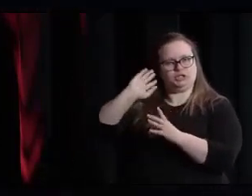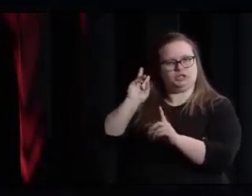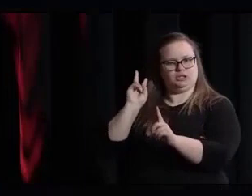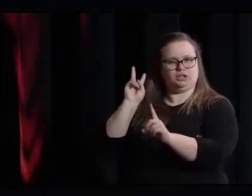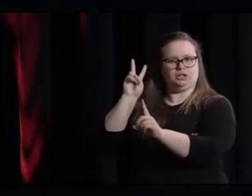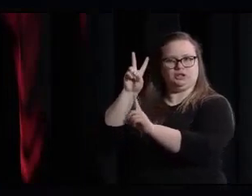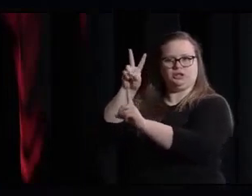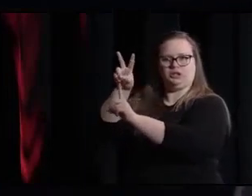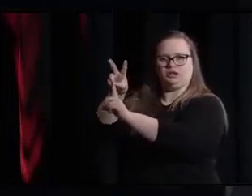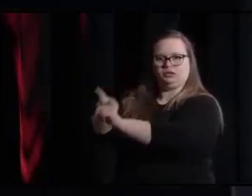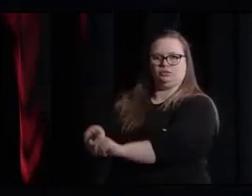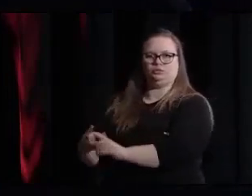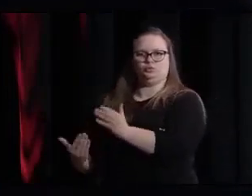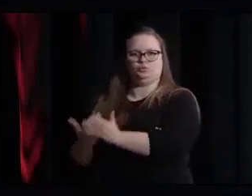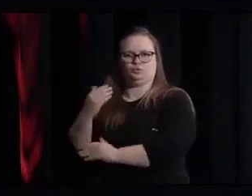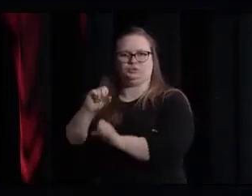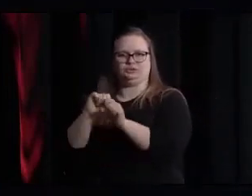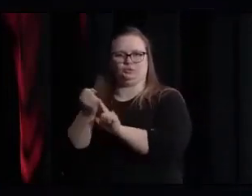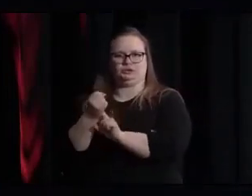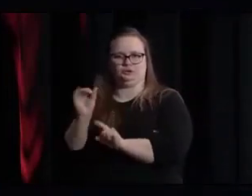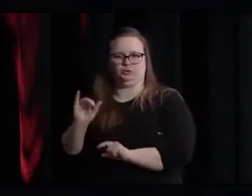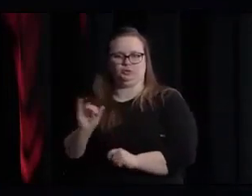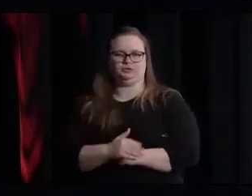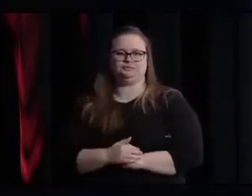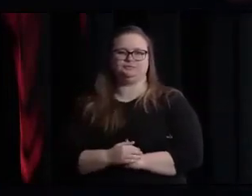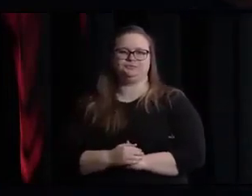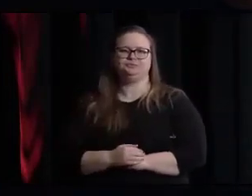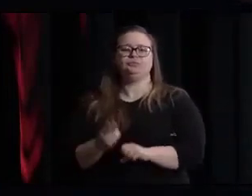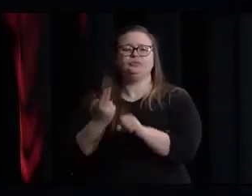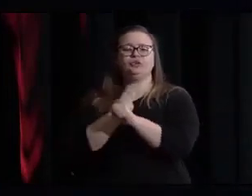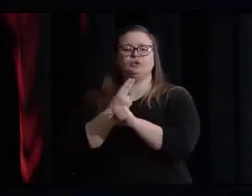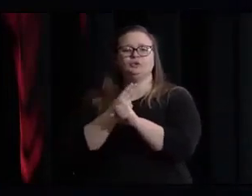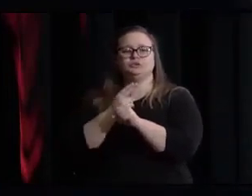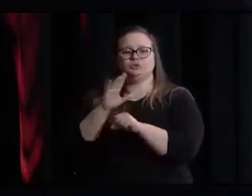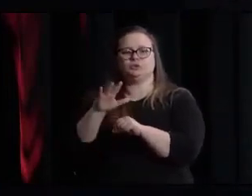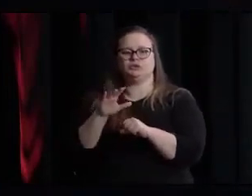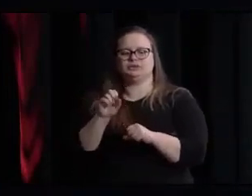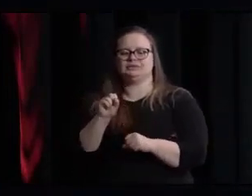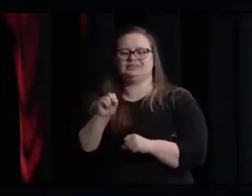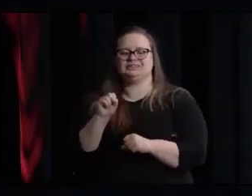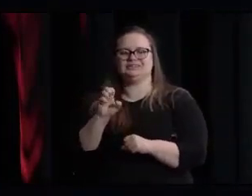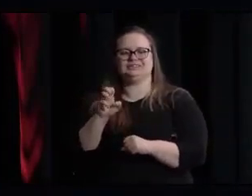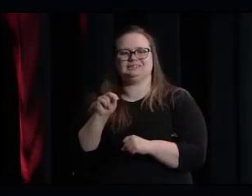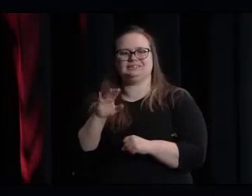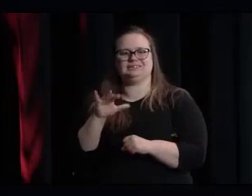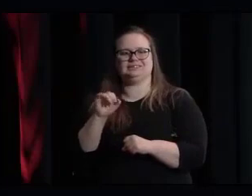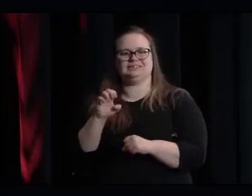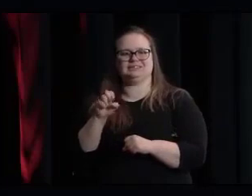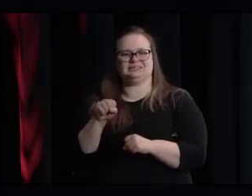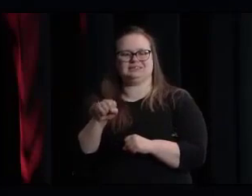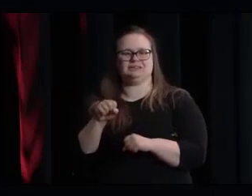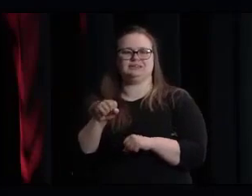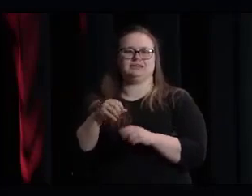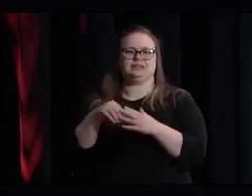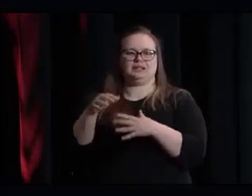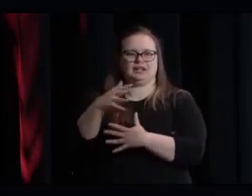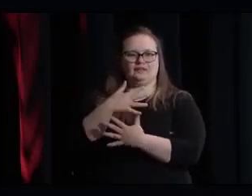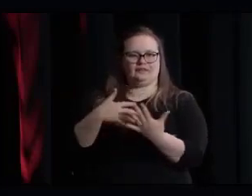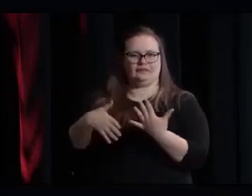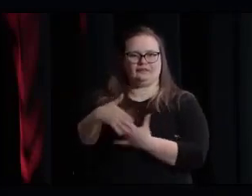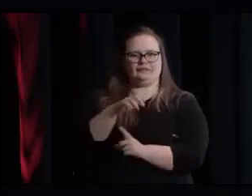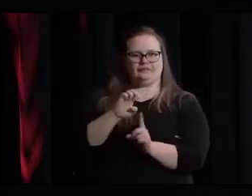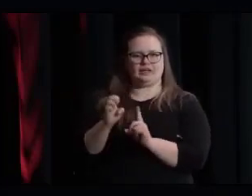new situations as well. It uses the senses in the environment. That's why sight